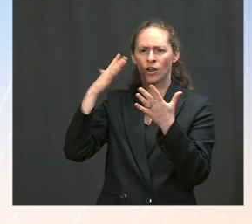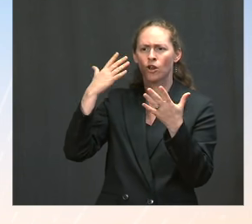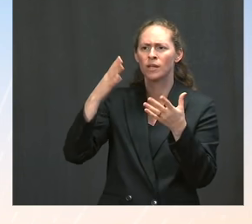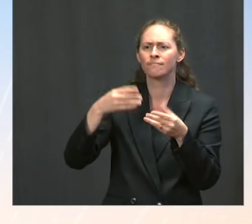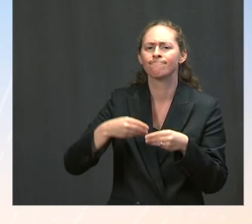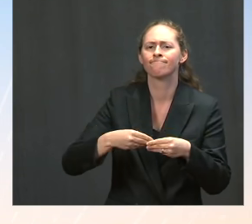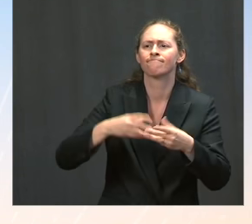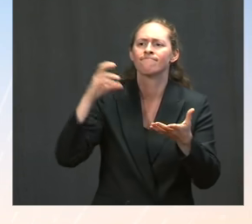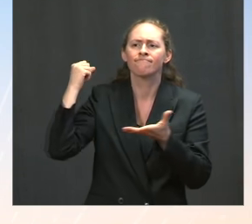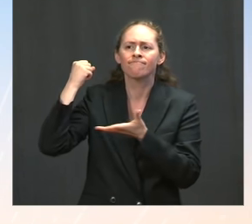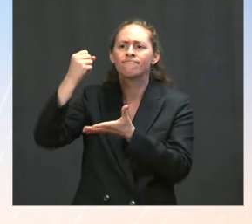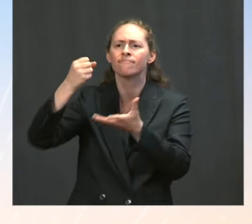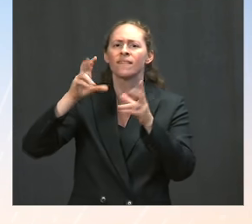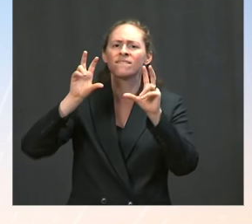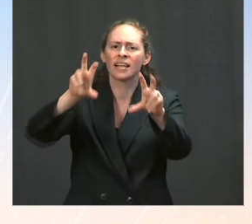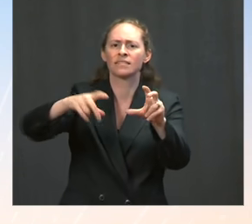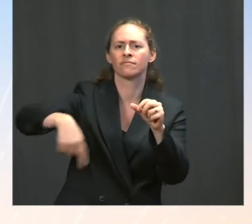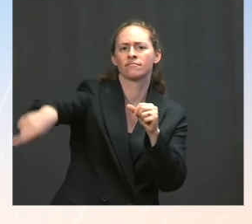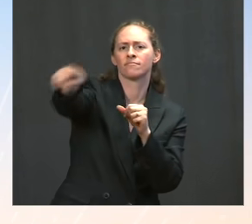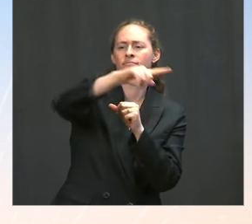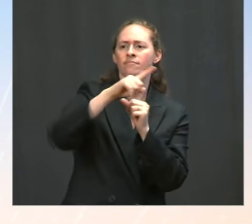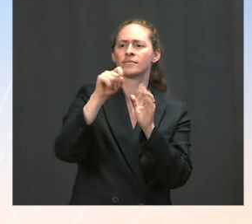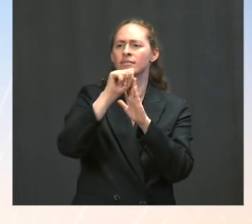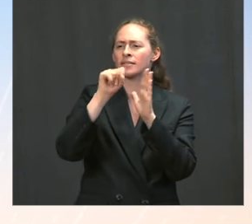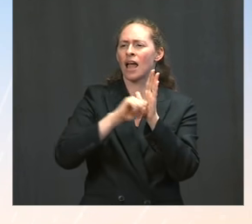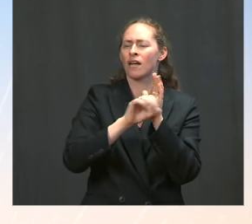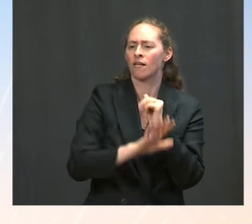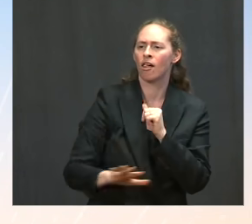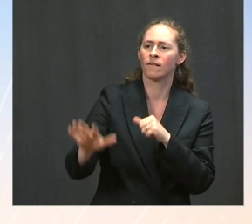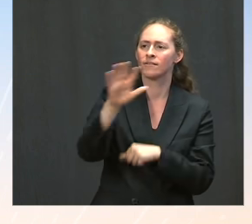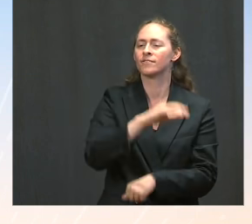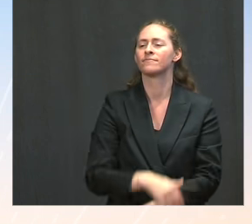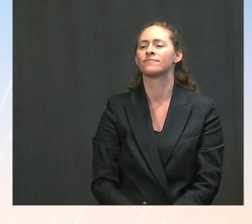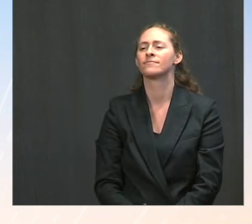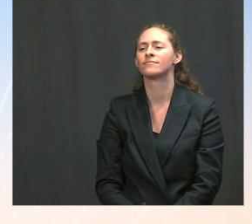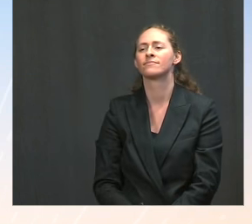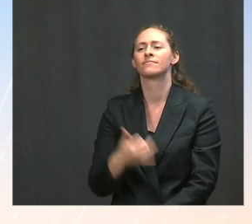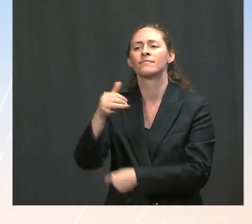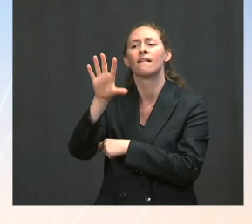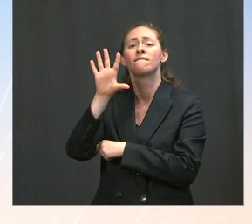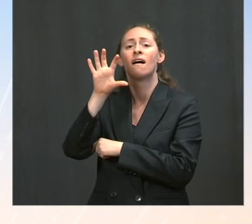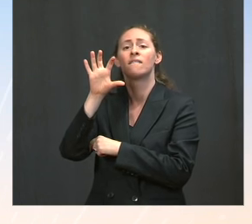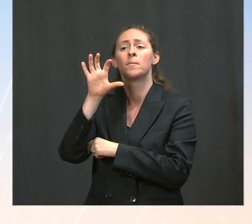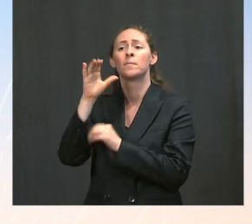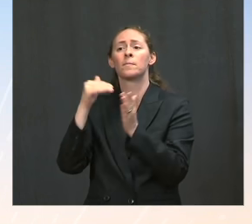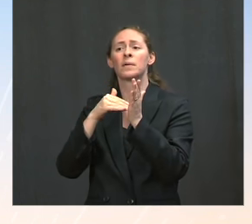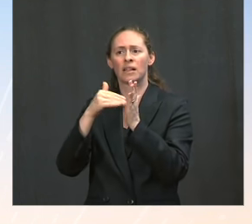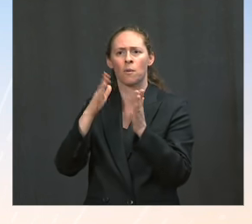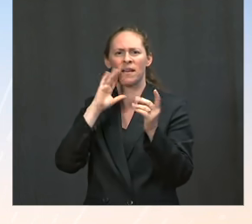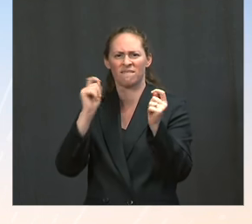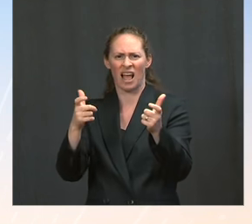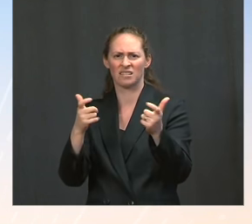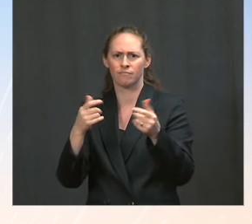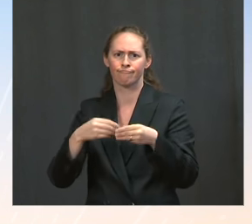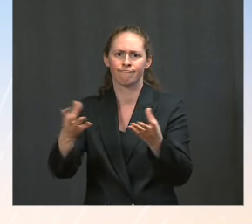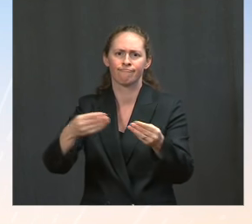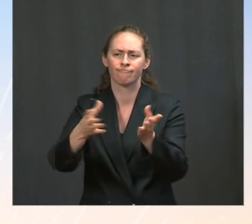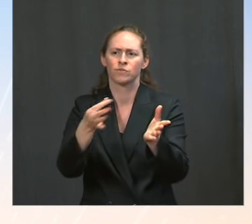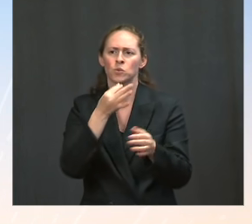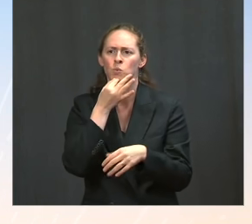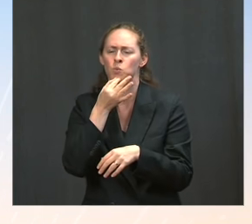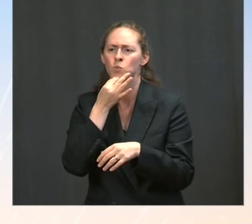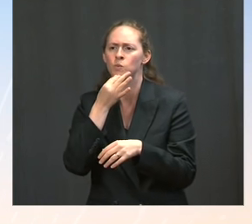out as quickly as we can in the next few weeks, and everyone will participate, and then $200 or so